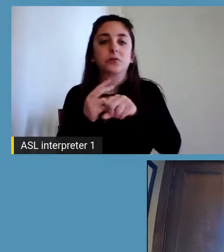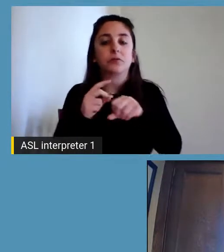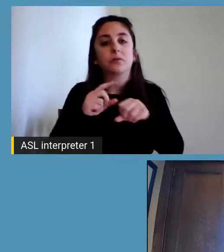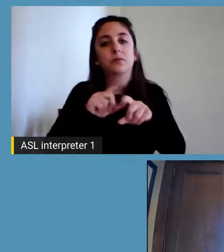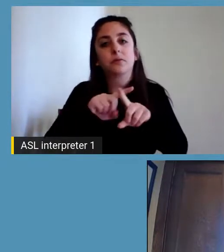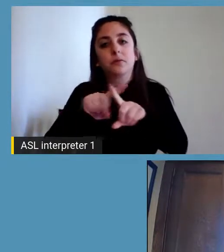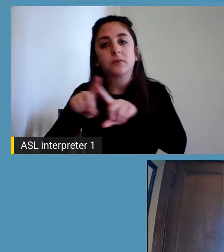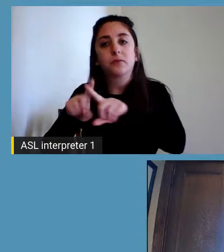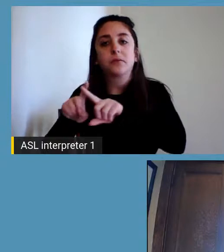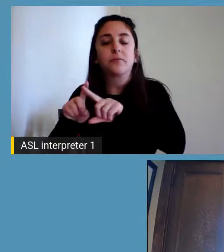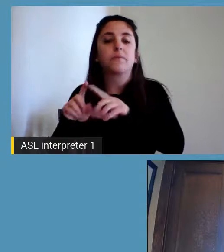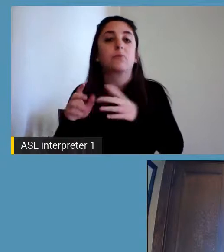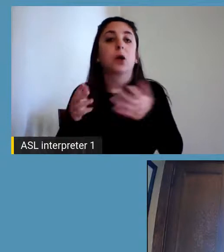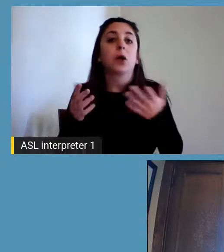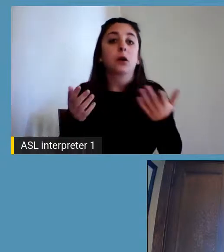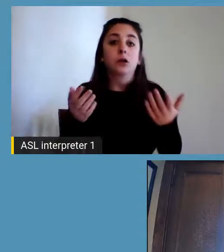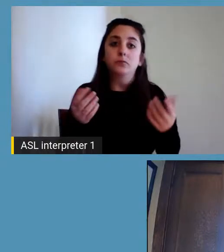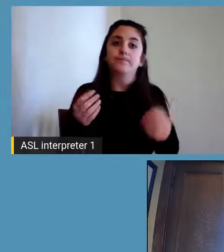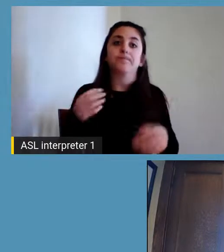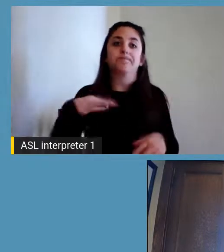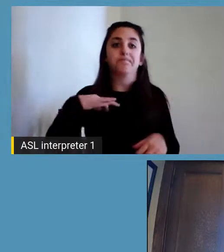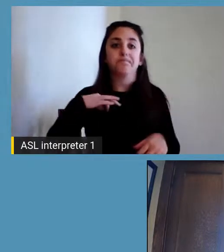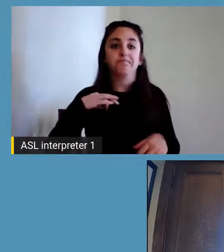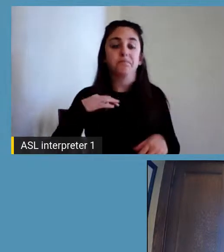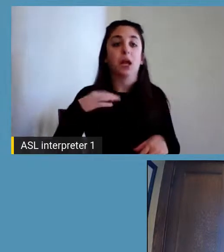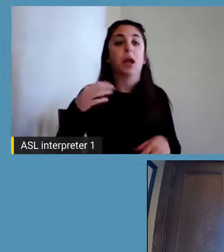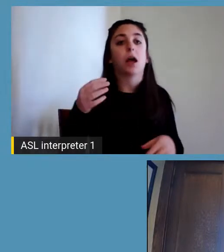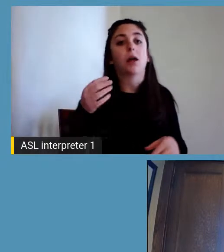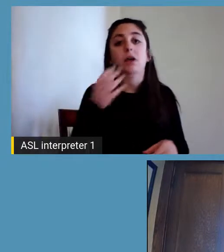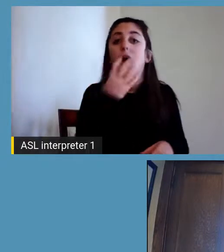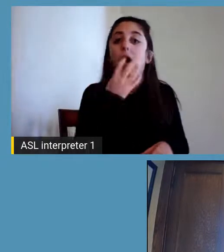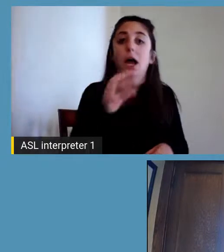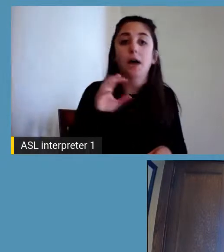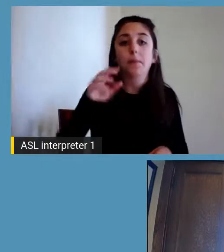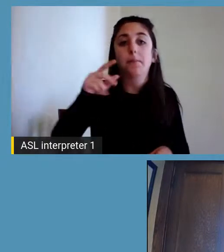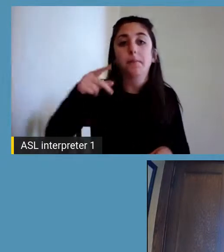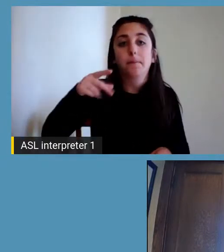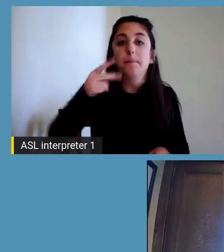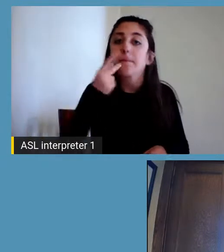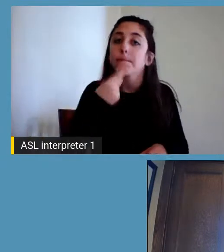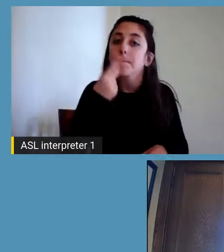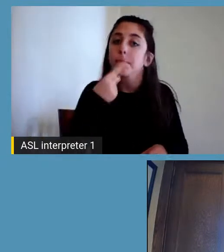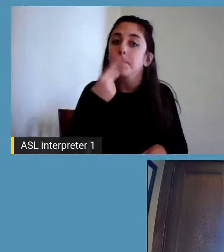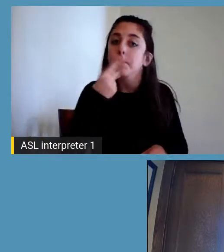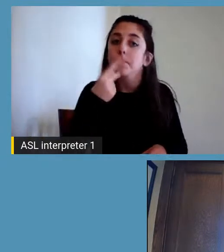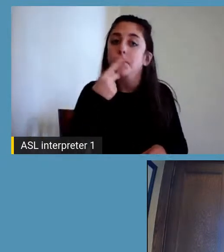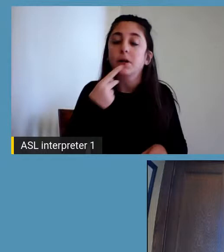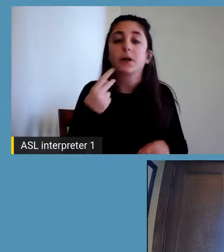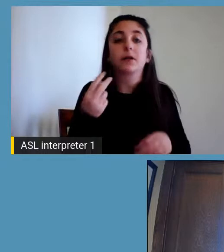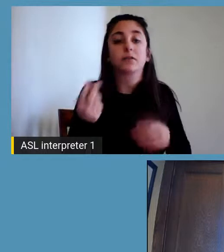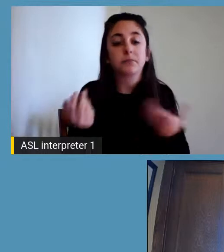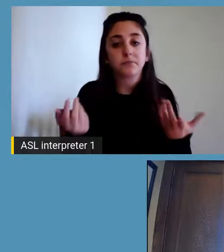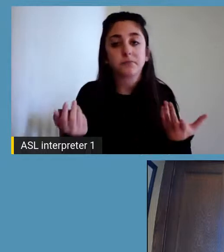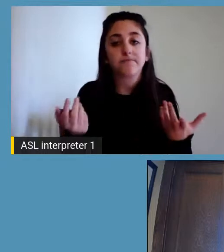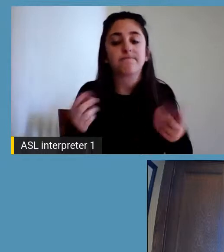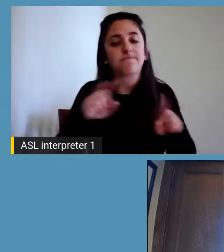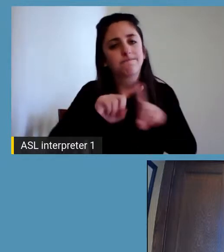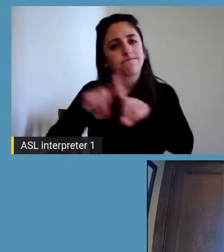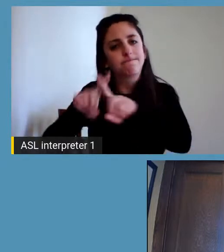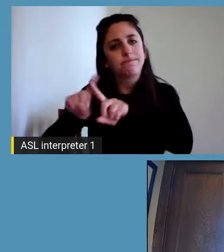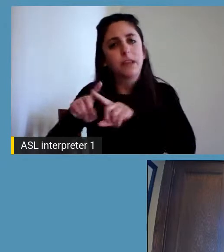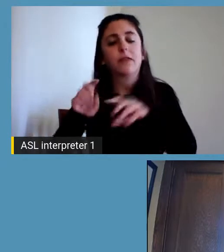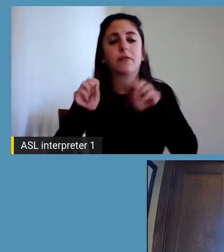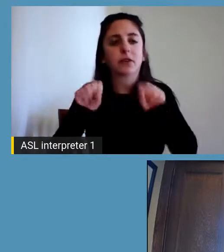hot pink lace lining for something. You can do transparencies. I mean, it's